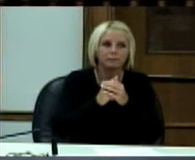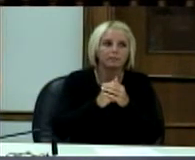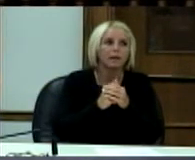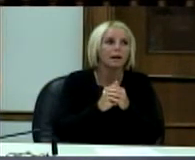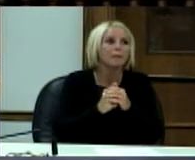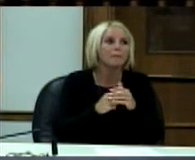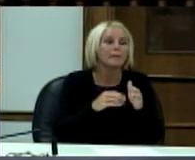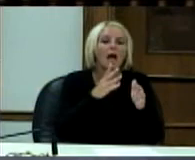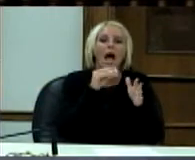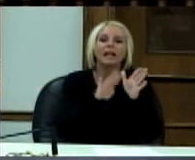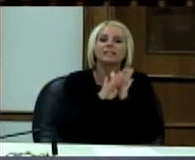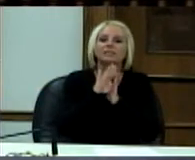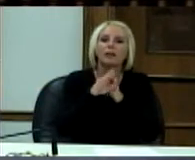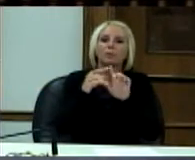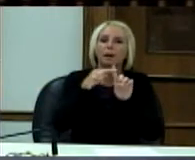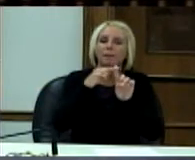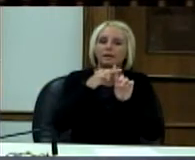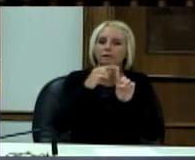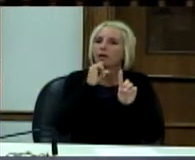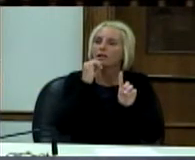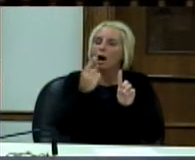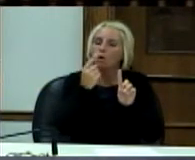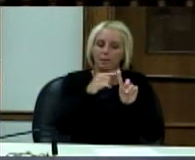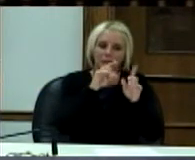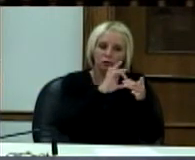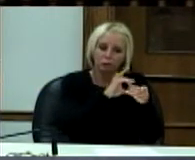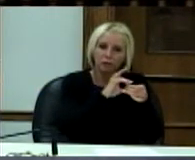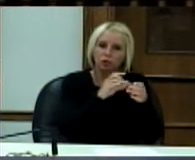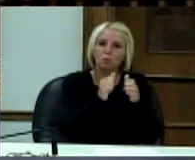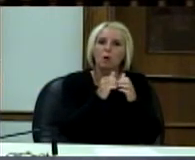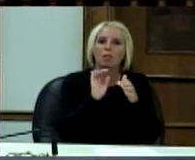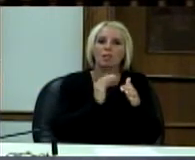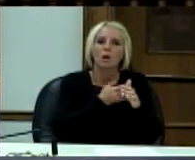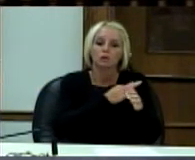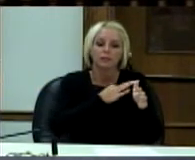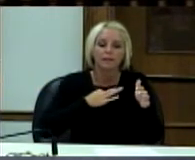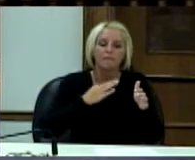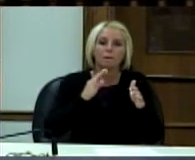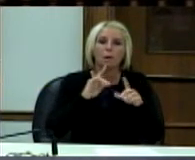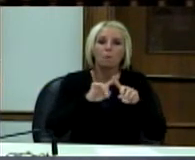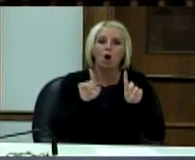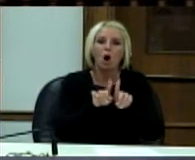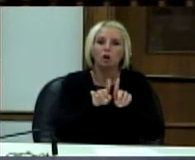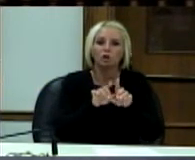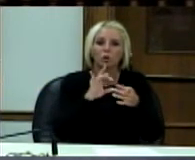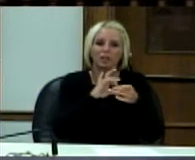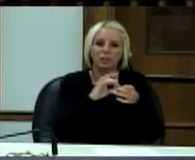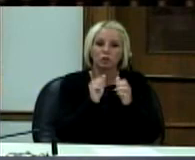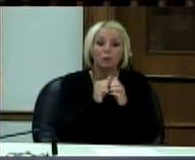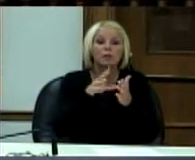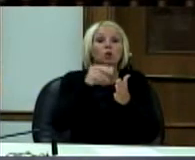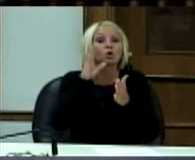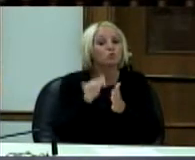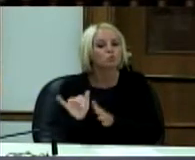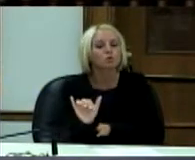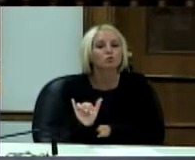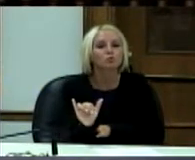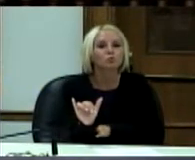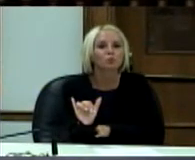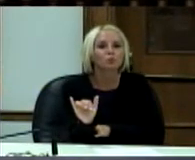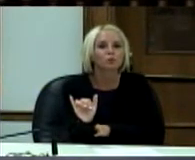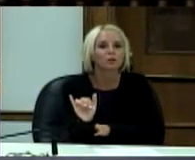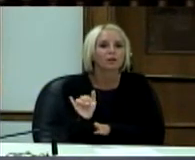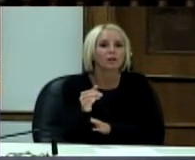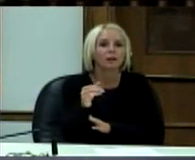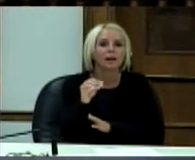Mankato. And developing positive, not only positive relationships with our staff, but also relationships with our students. We